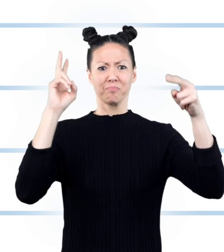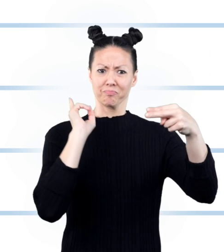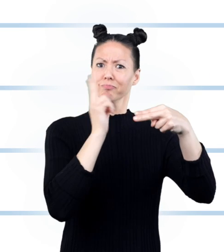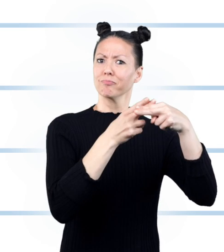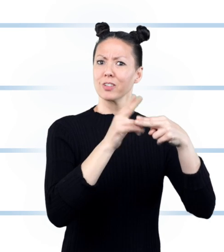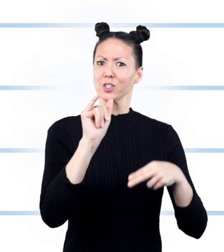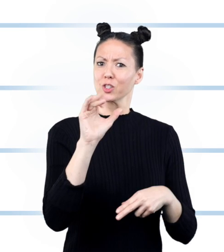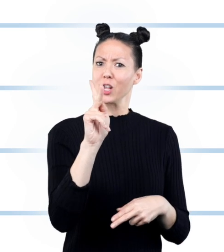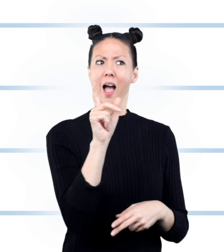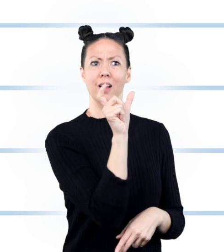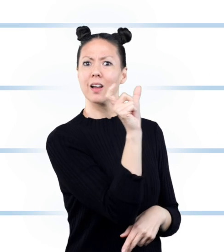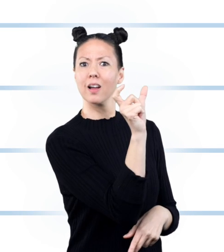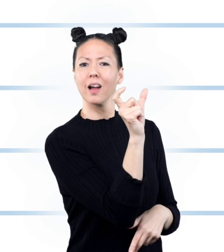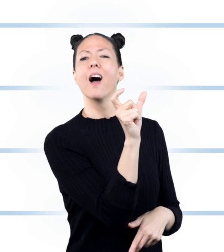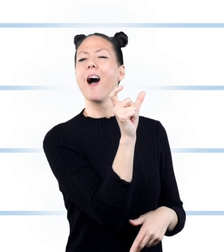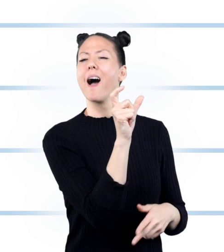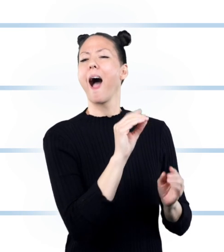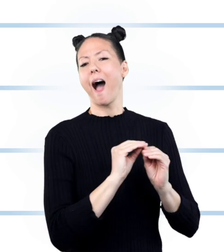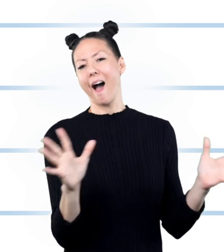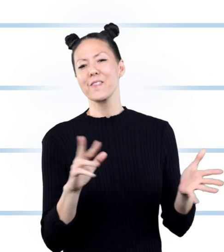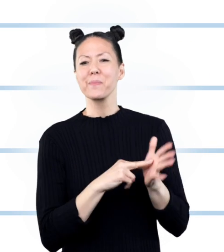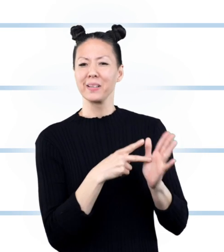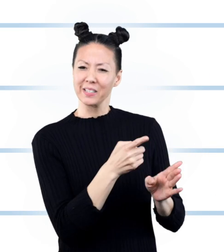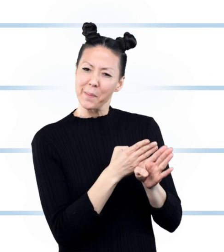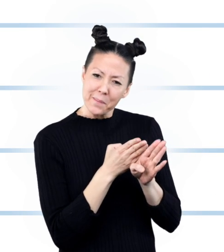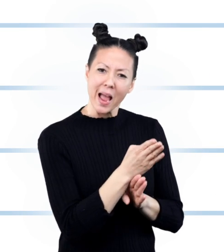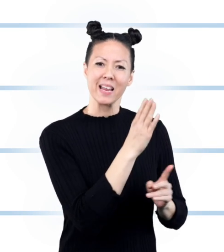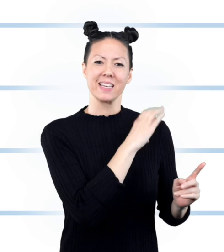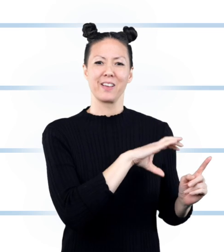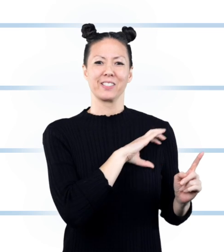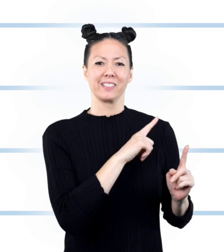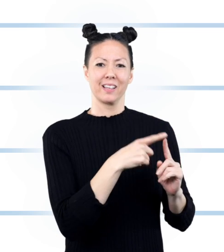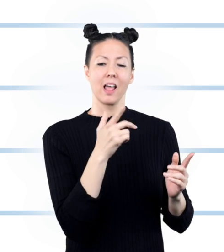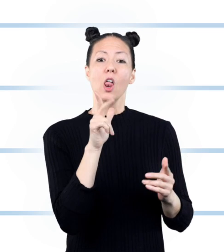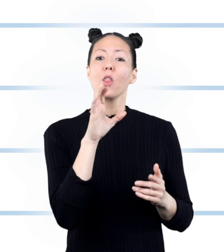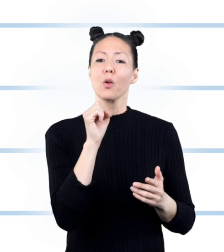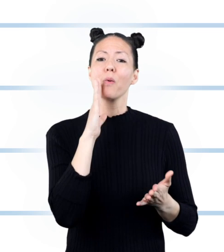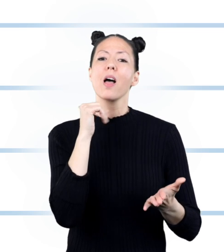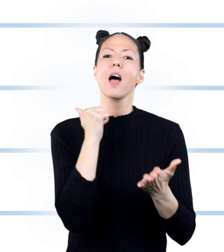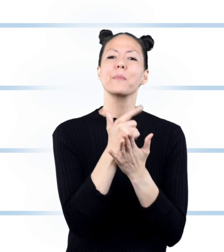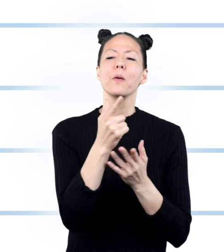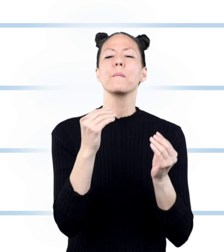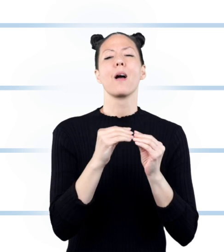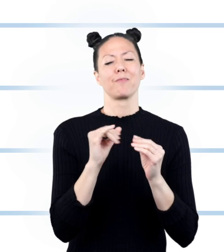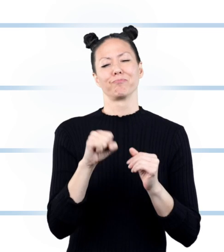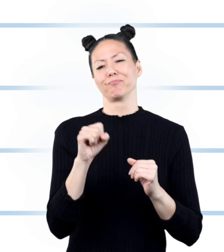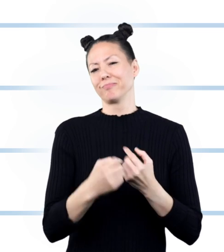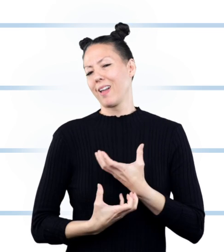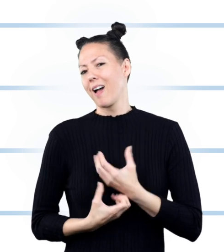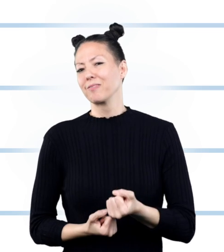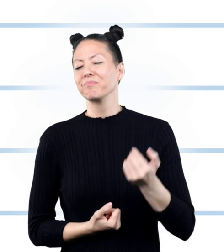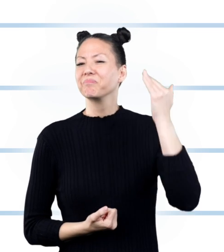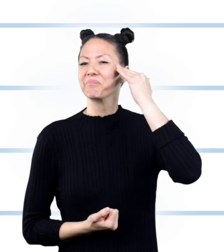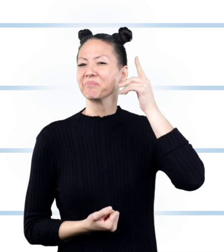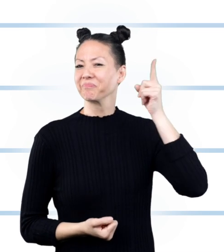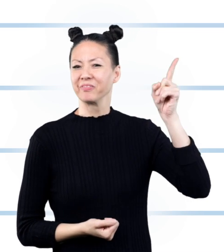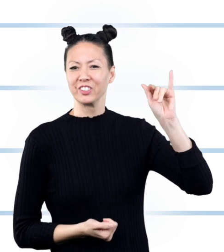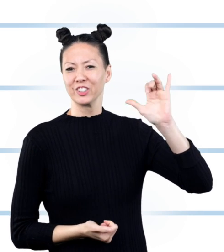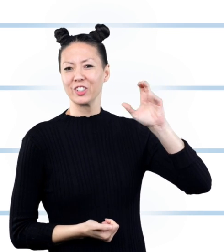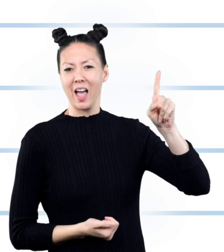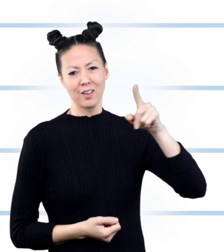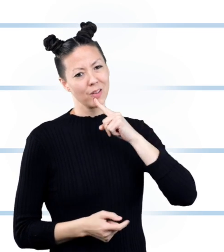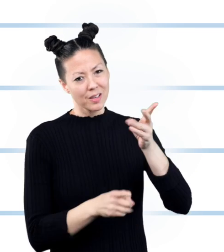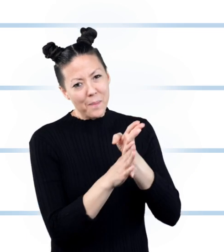good clue that he is the main character. That clue can help you be more confident that Jack is the